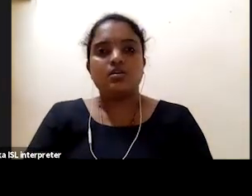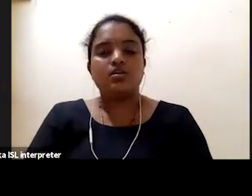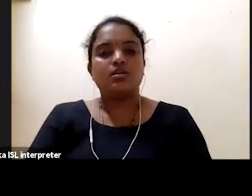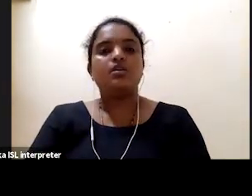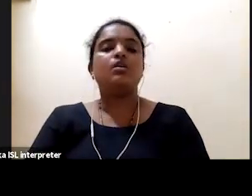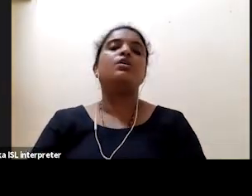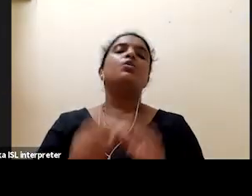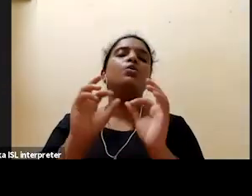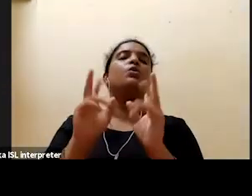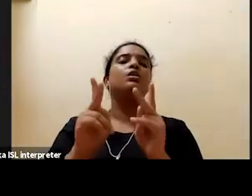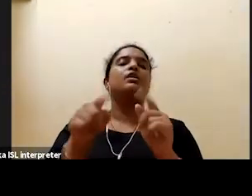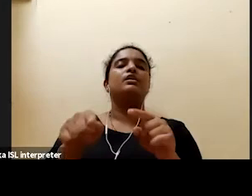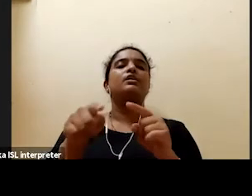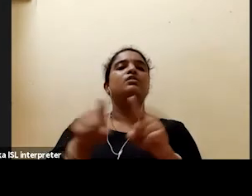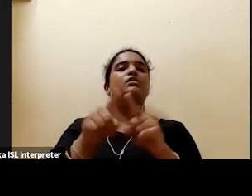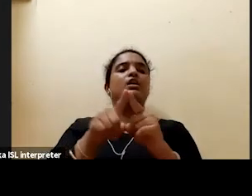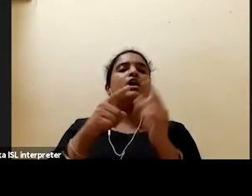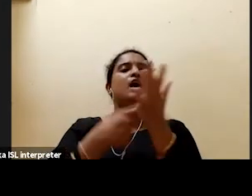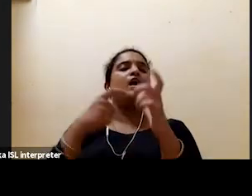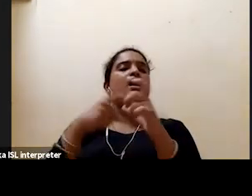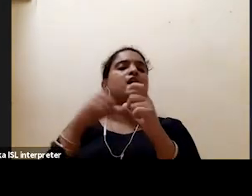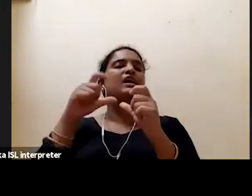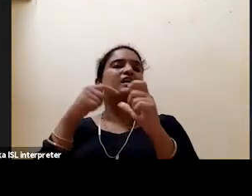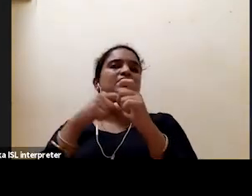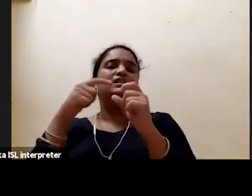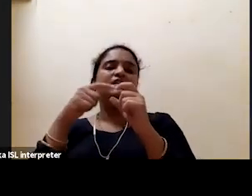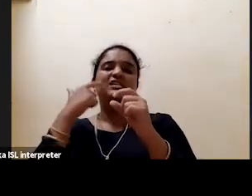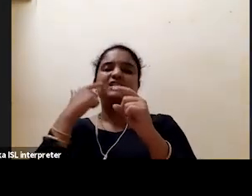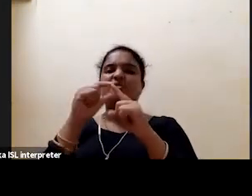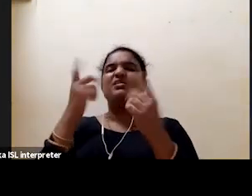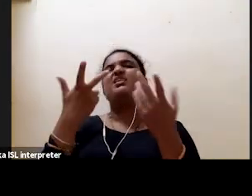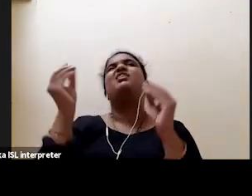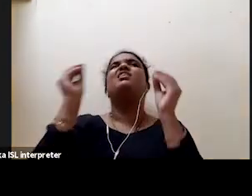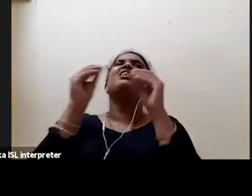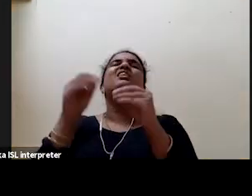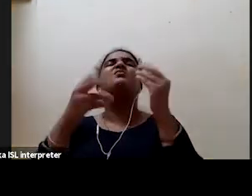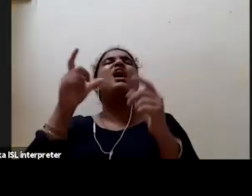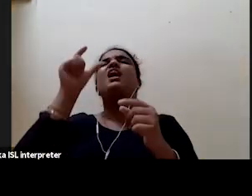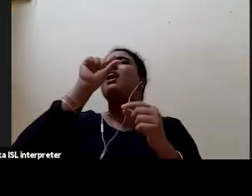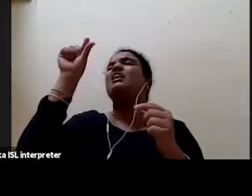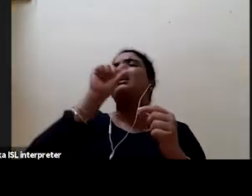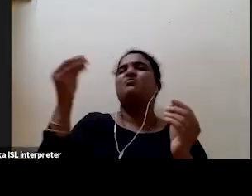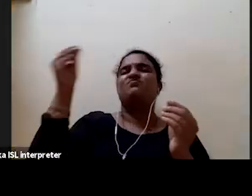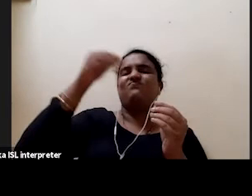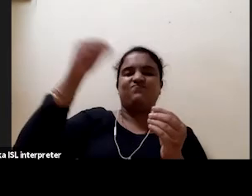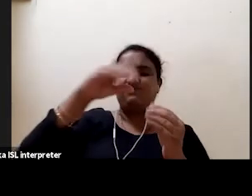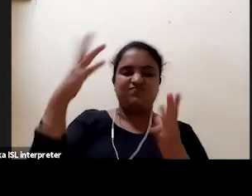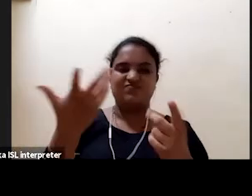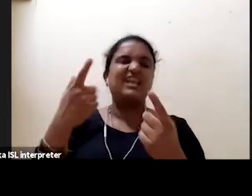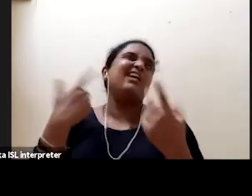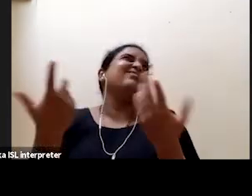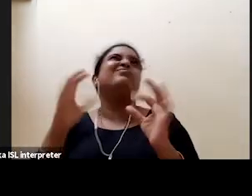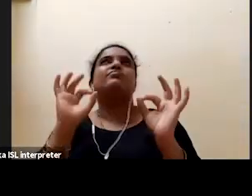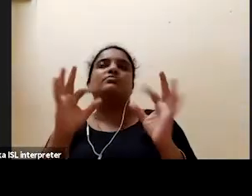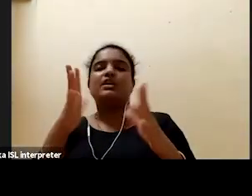Okay, quickly, let's go through recipe writing. And you may think, what's there to recipe writing? It's just method, ingredients and method, and there's no big deal.